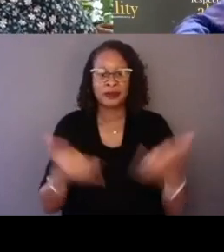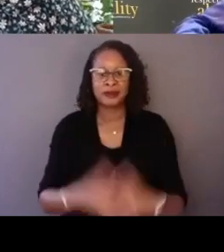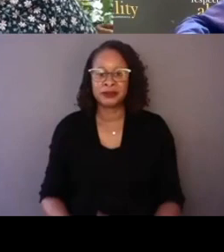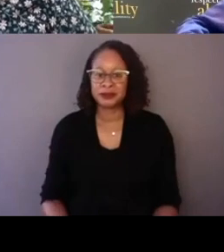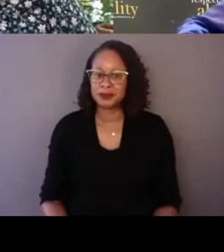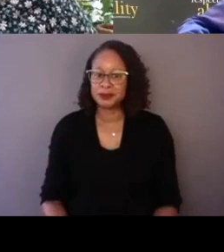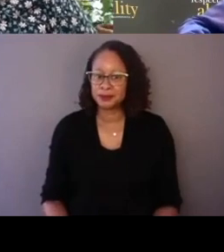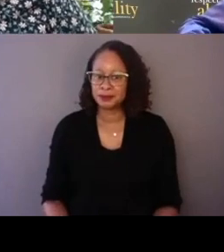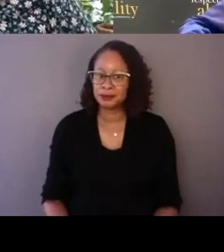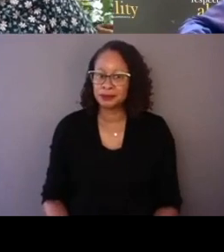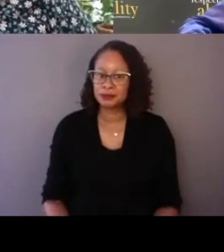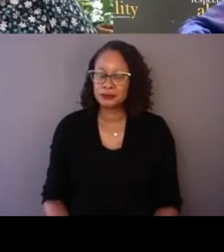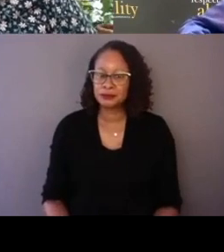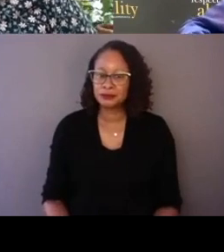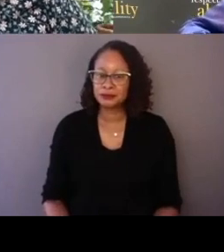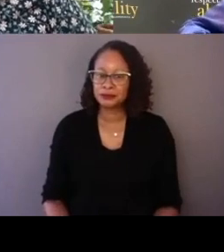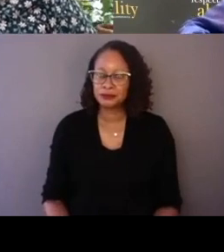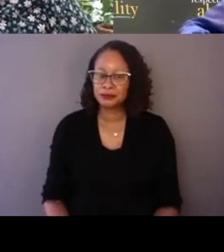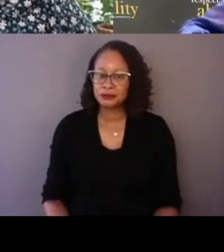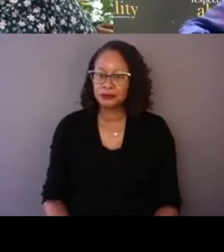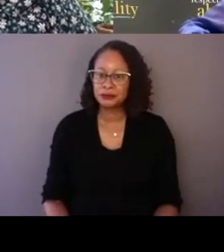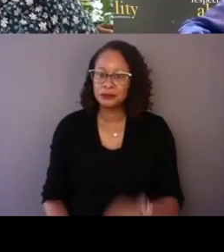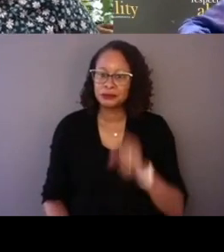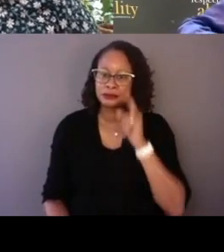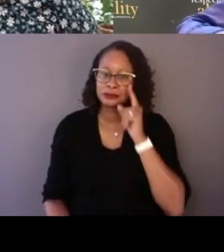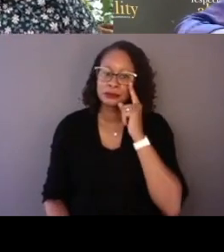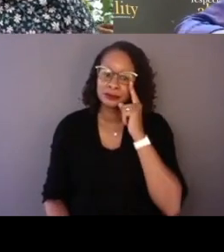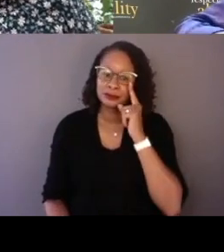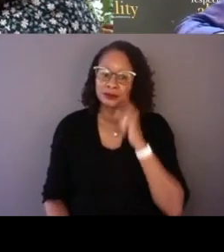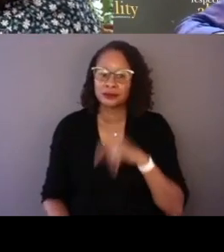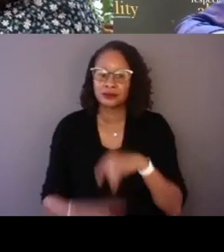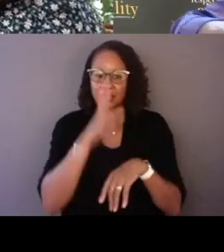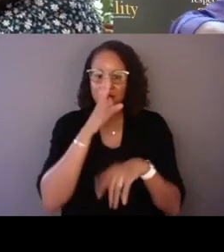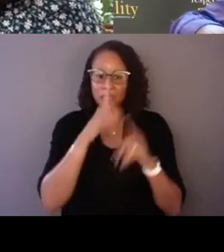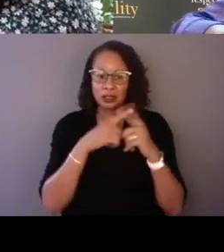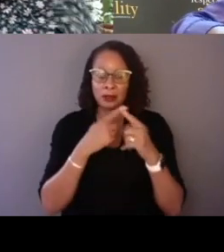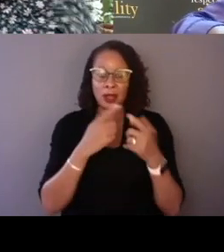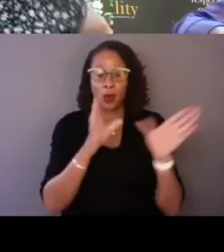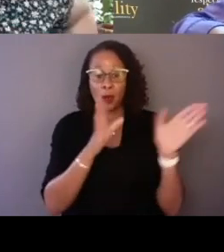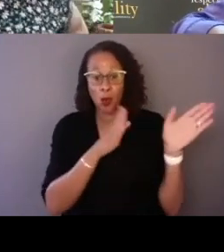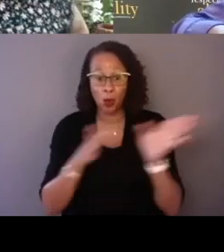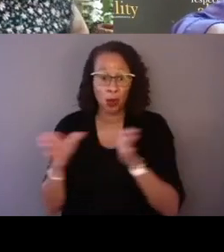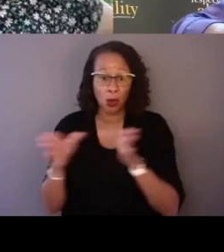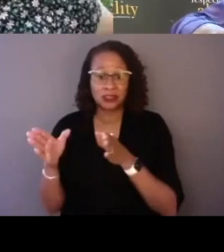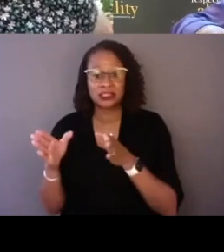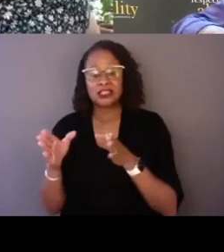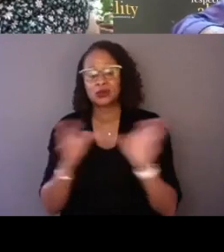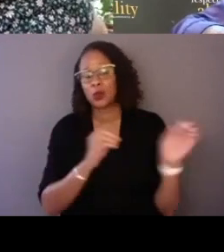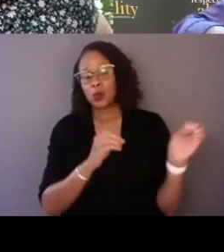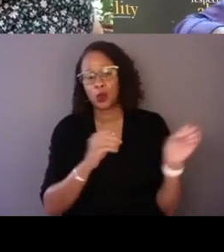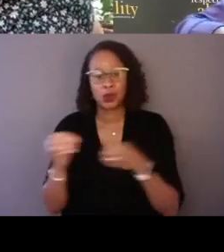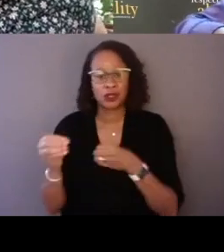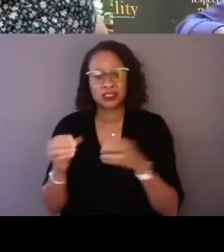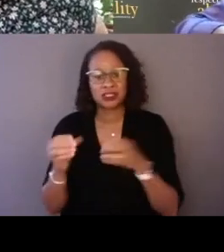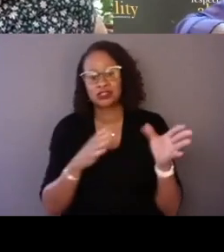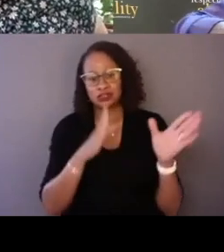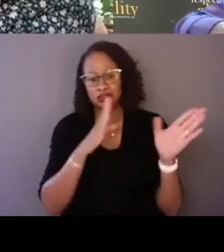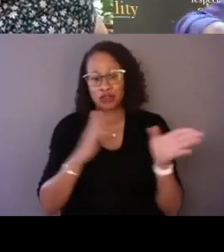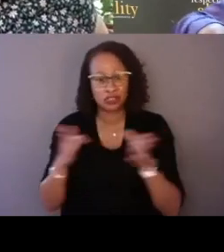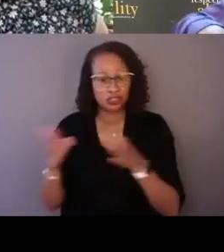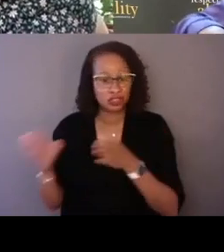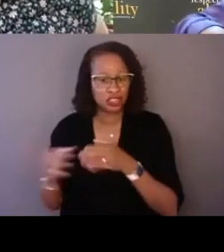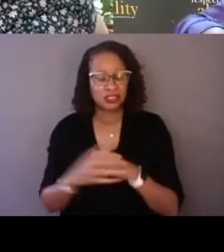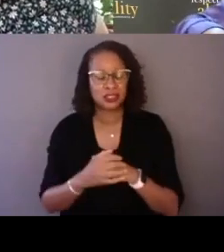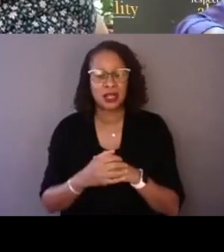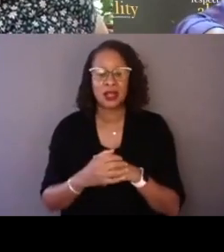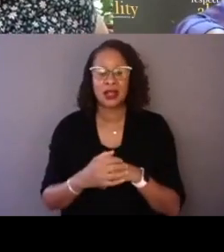because you're speaking of the organizational strategy, but remember, most of our audience are folks that won't be in a position to